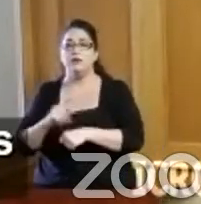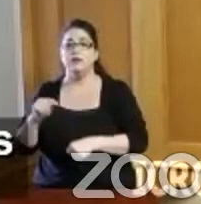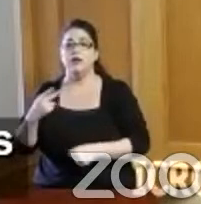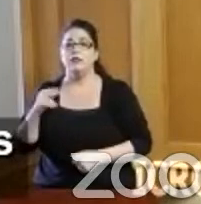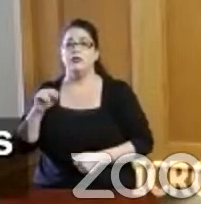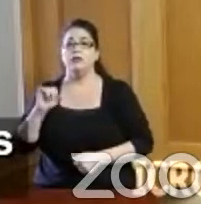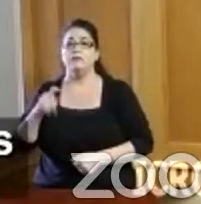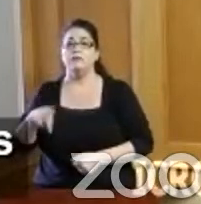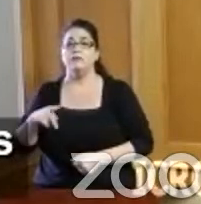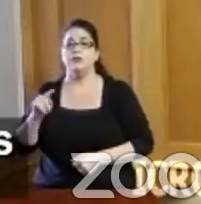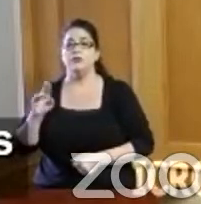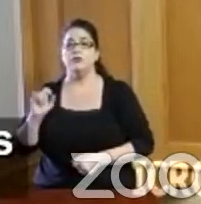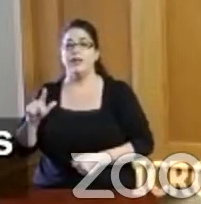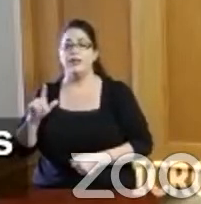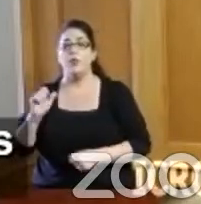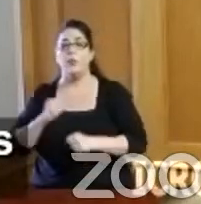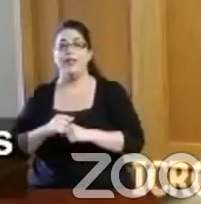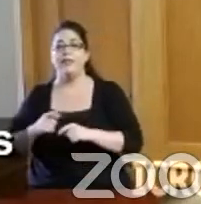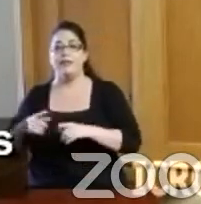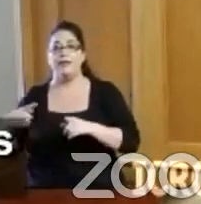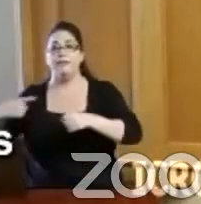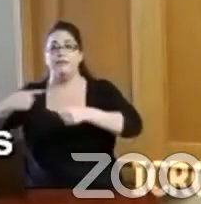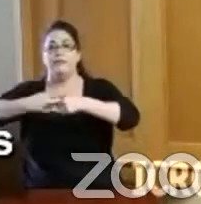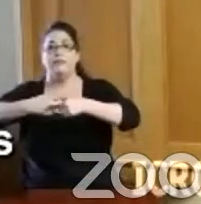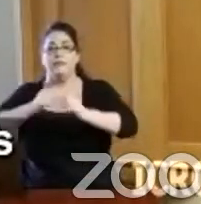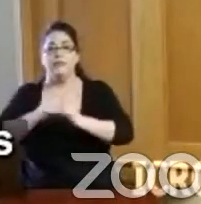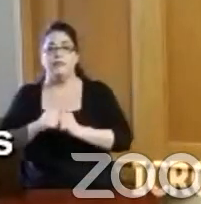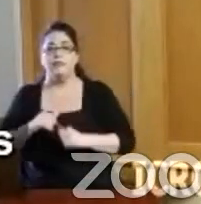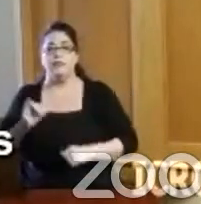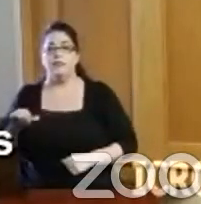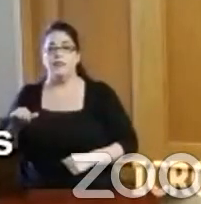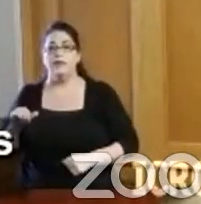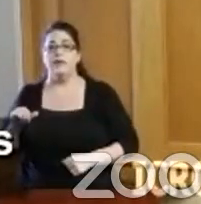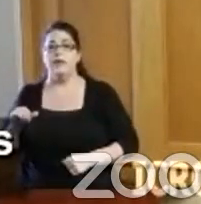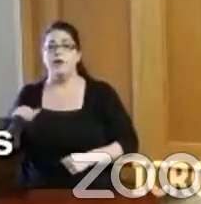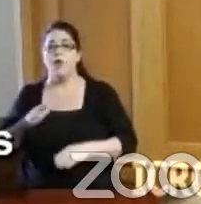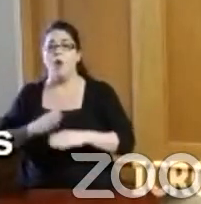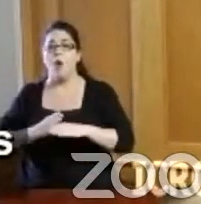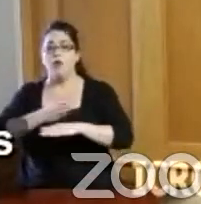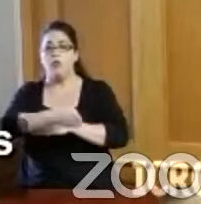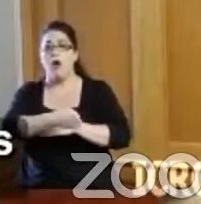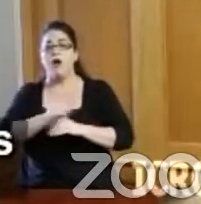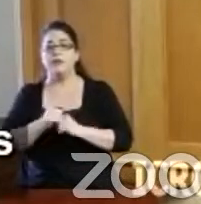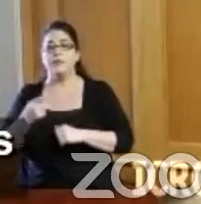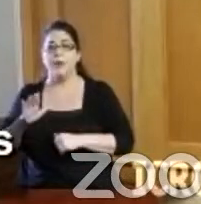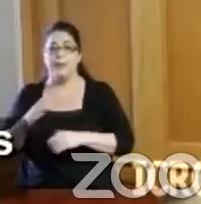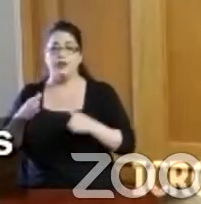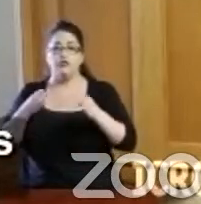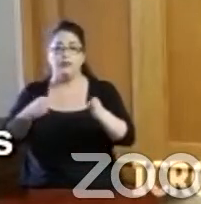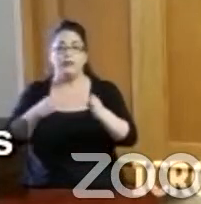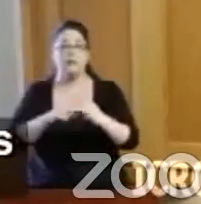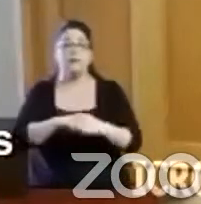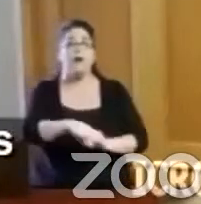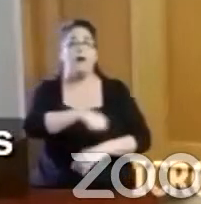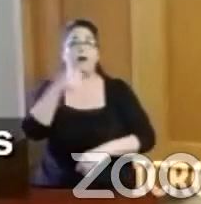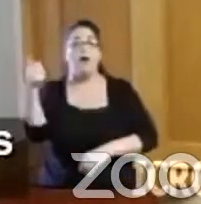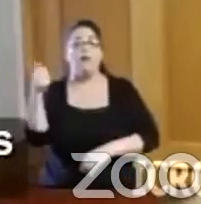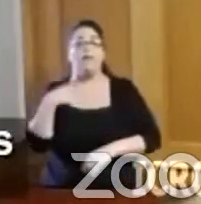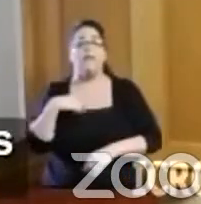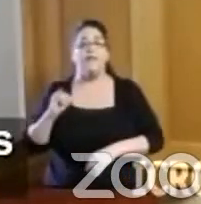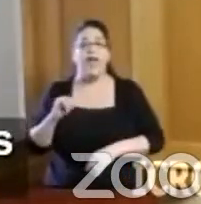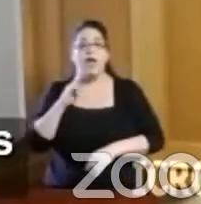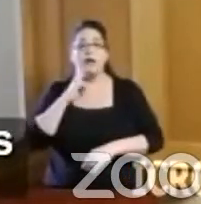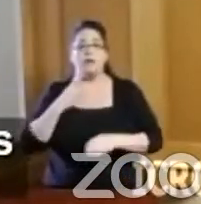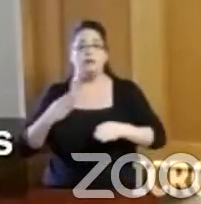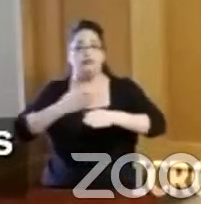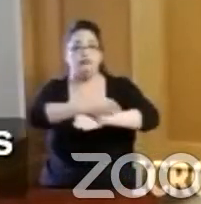grade crossing with the proposed public trailside drive public street. Alternatives to the at-grade crossing of